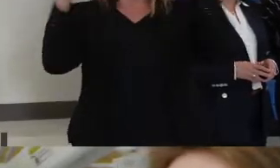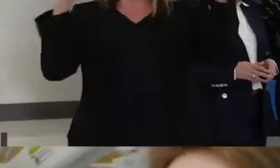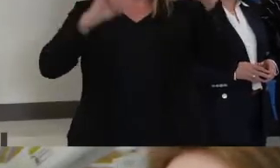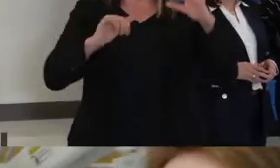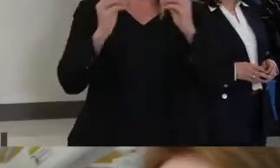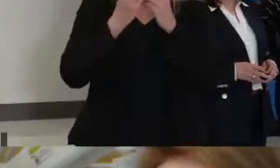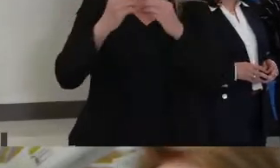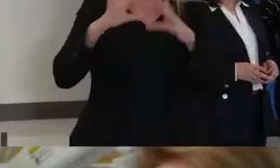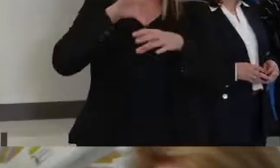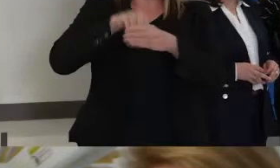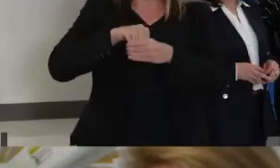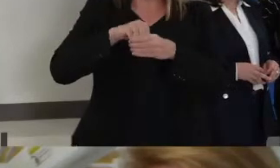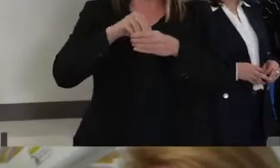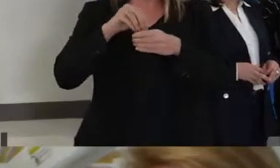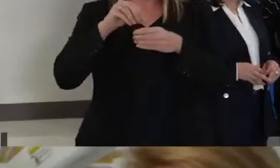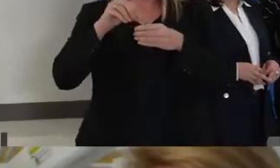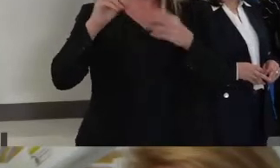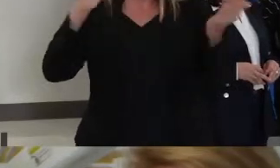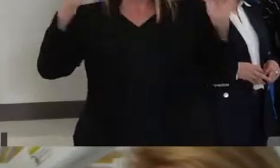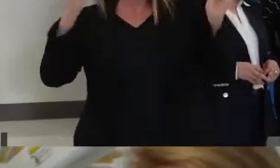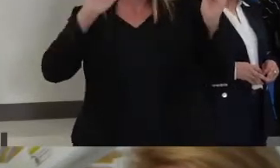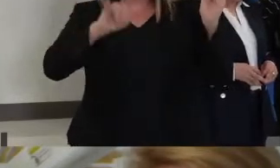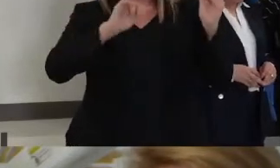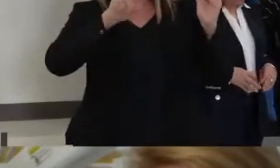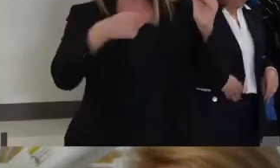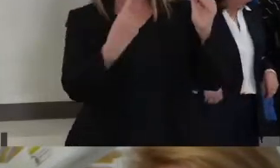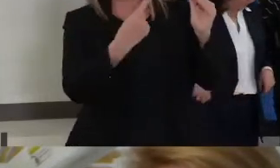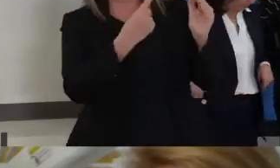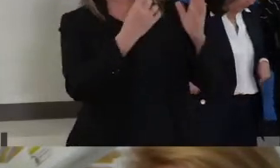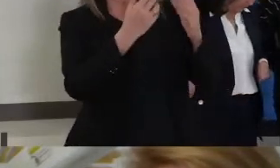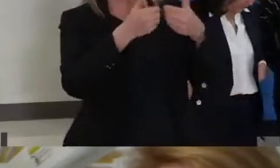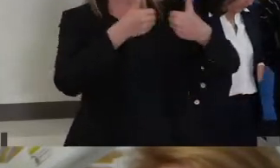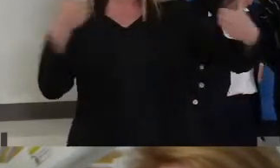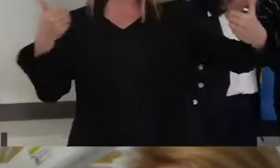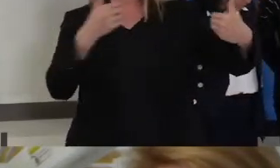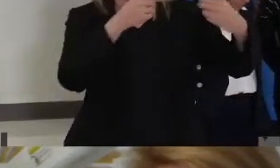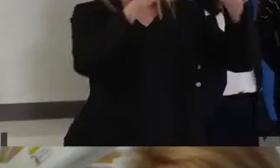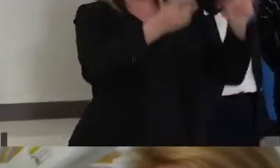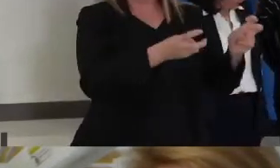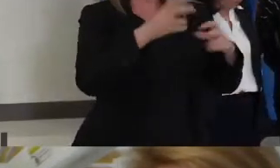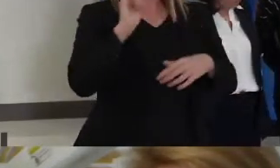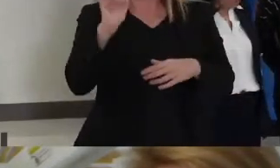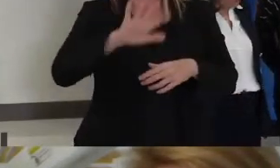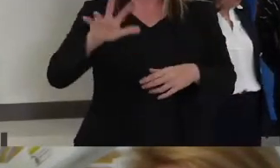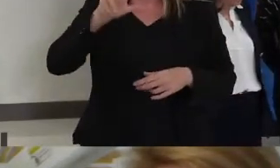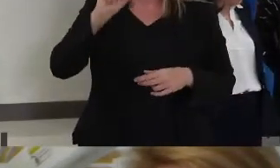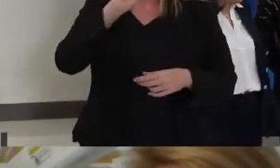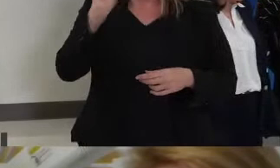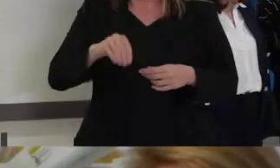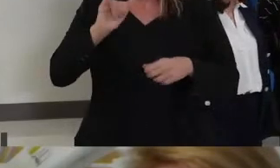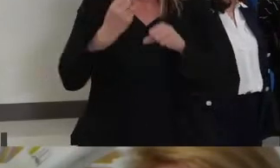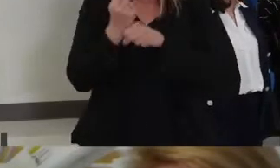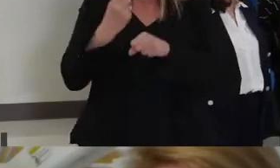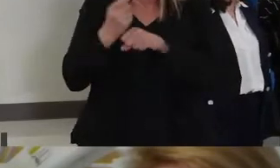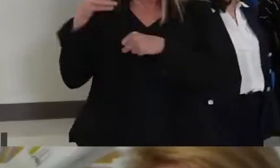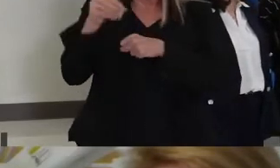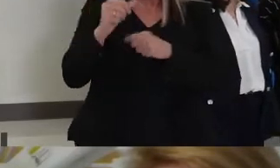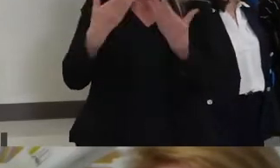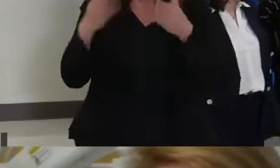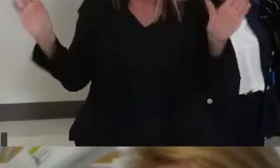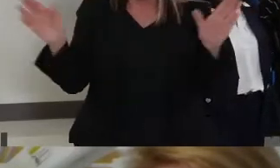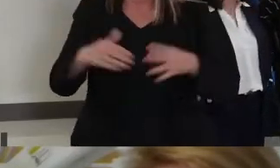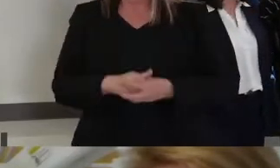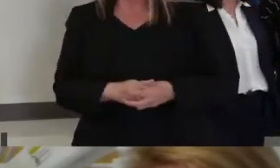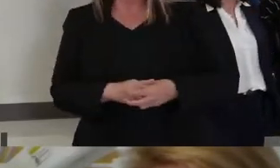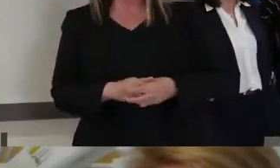inclusive than just this issue in isolation. It's about 30% of the annual spending, of the overall